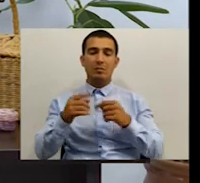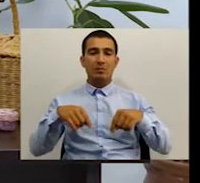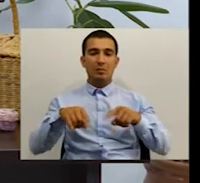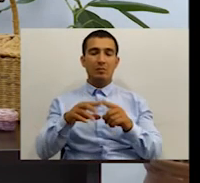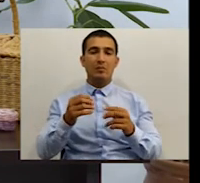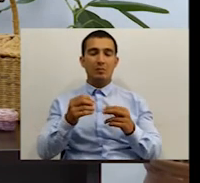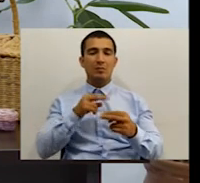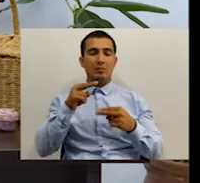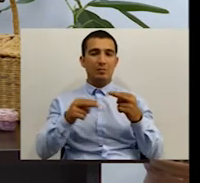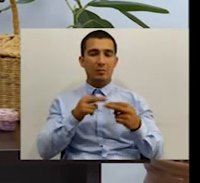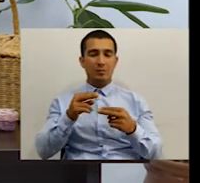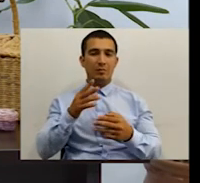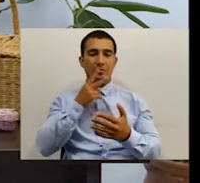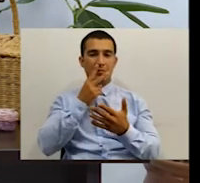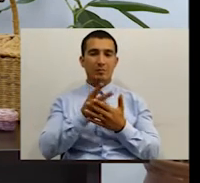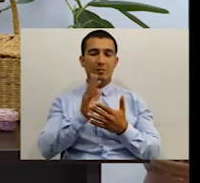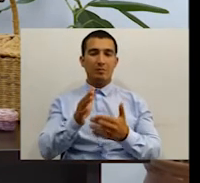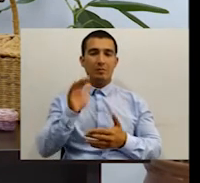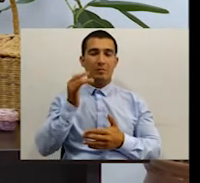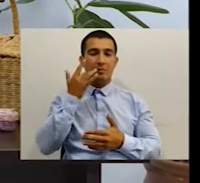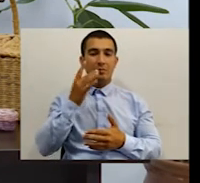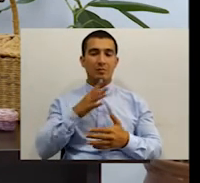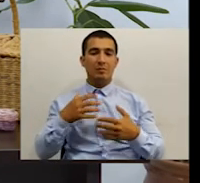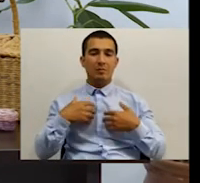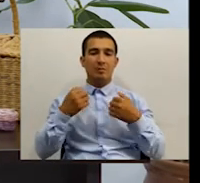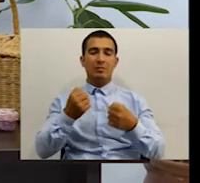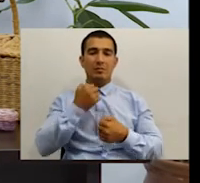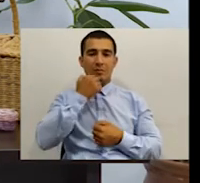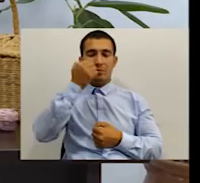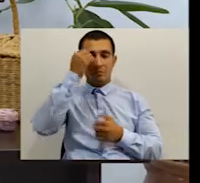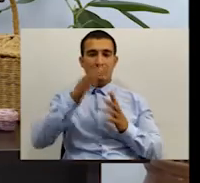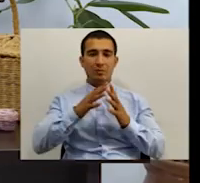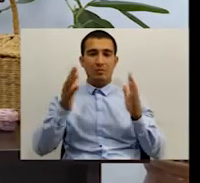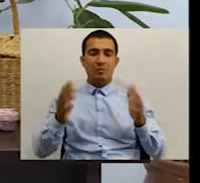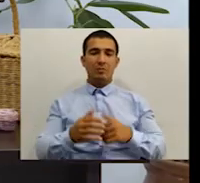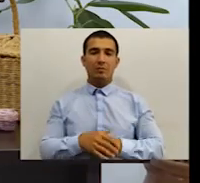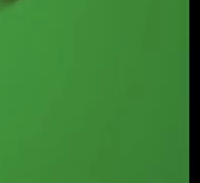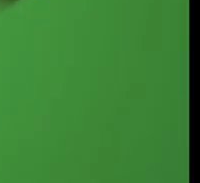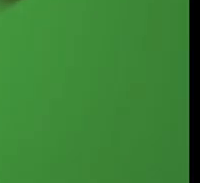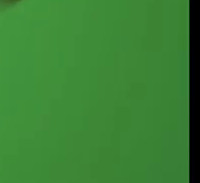Keyingi mashg'ulotlarimizda uchrashguncha xayr. Rahmat.